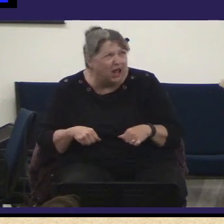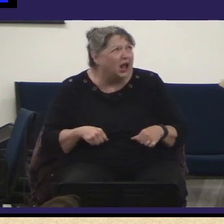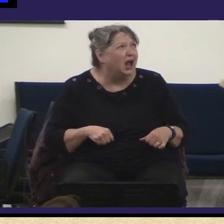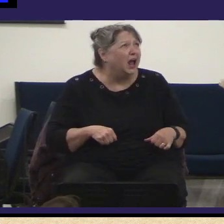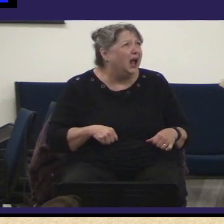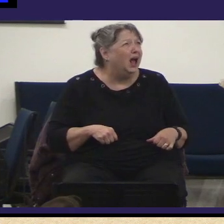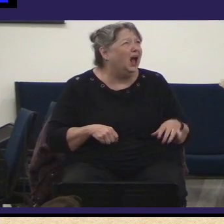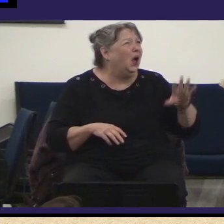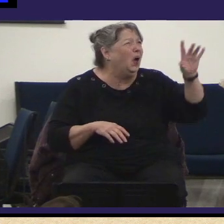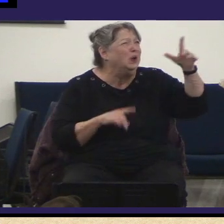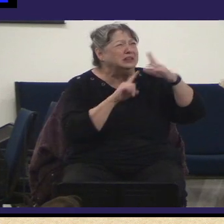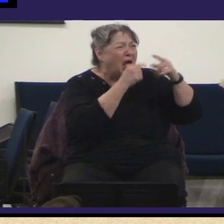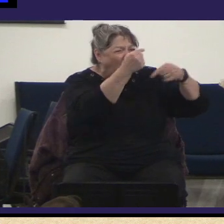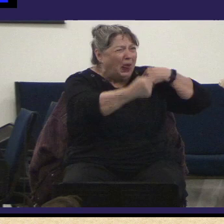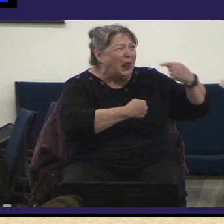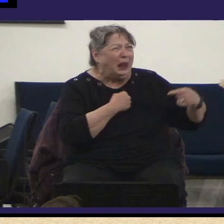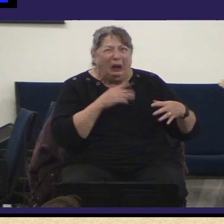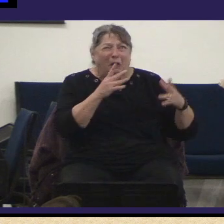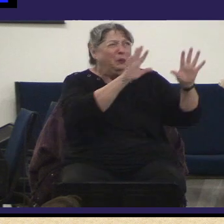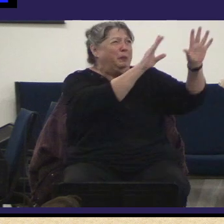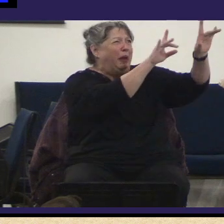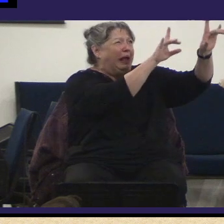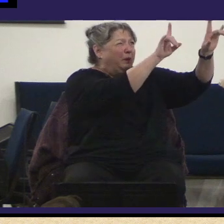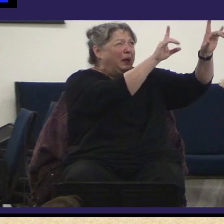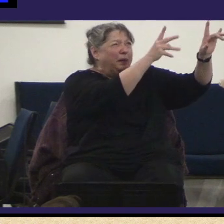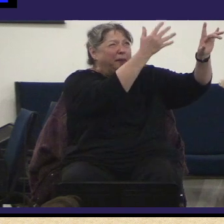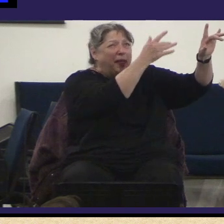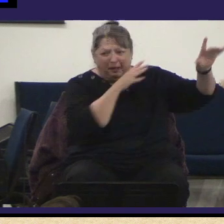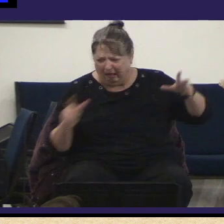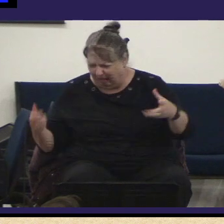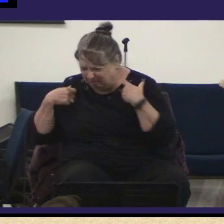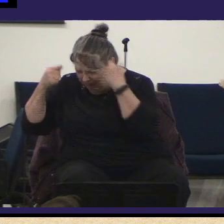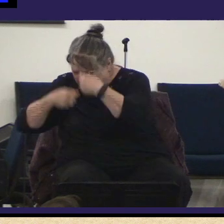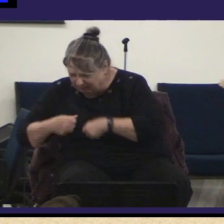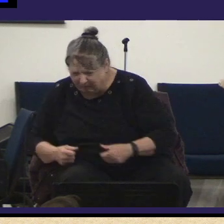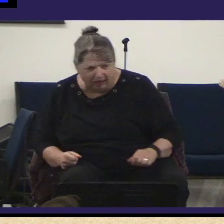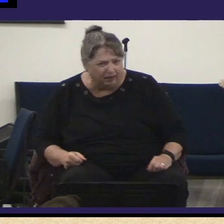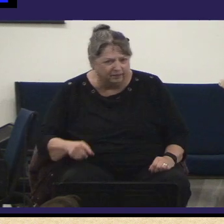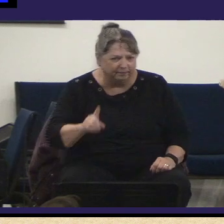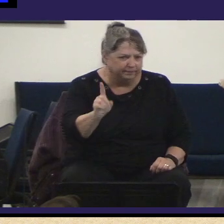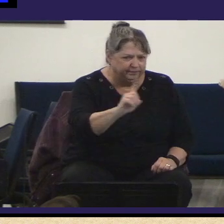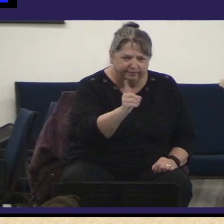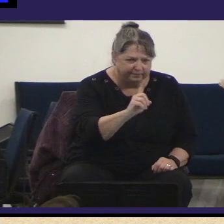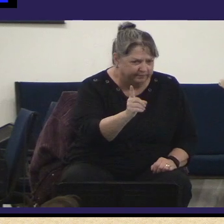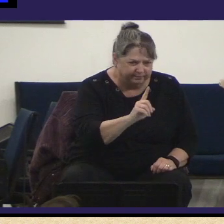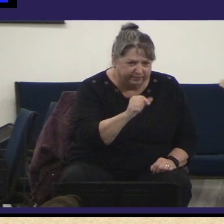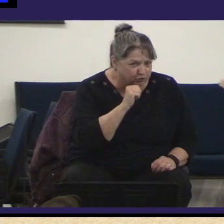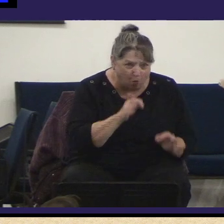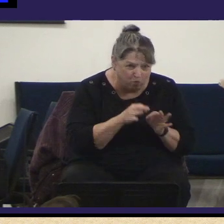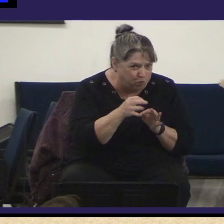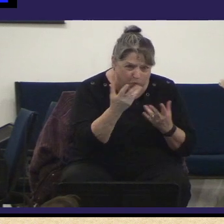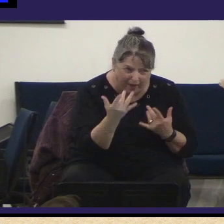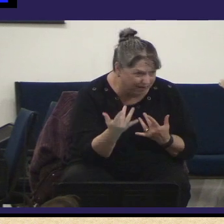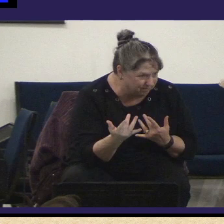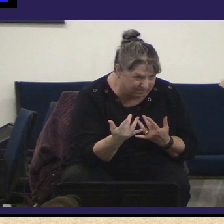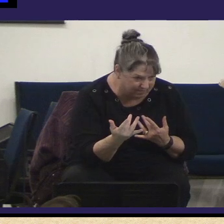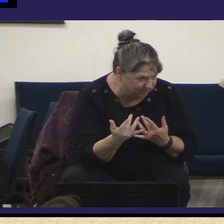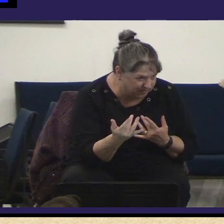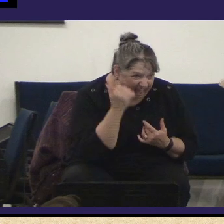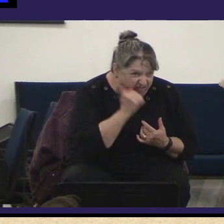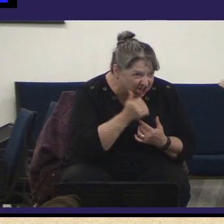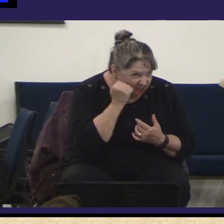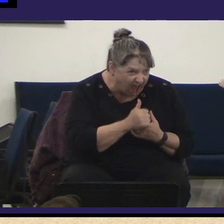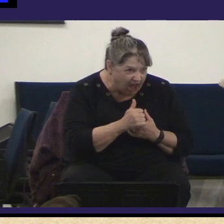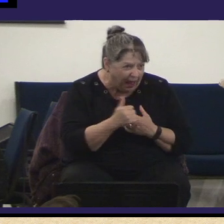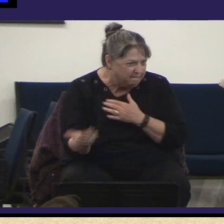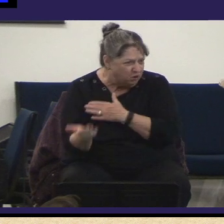so that when the day of evil comes, you may be able to stand your ground.